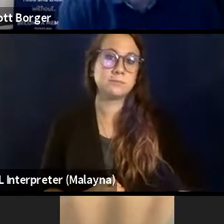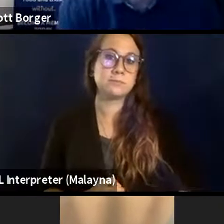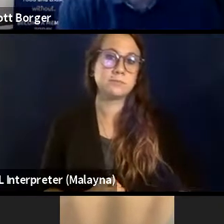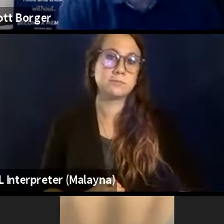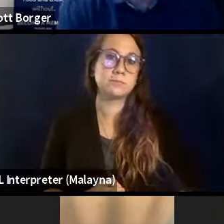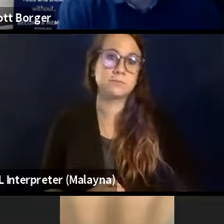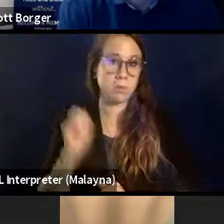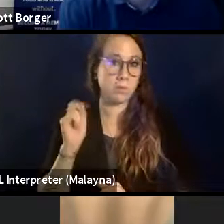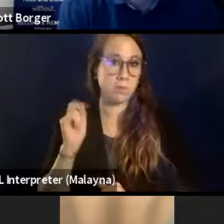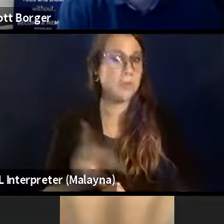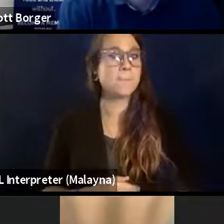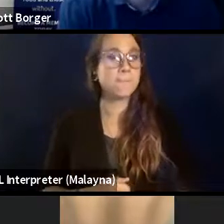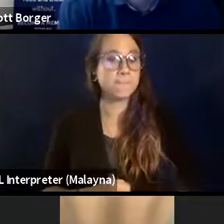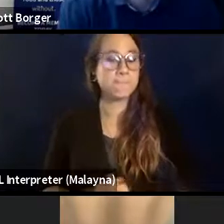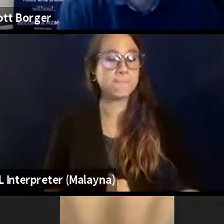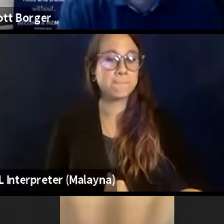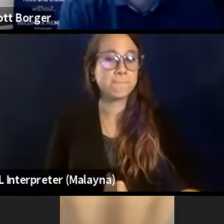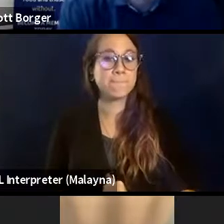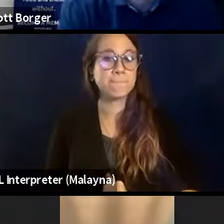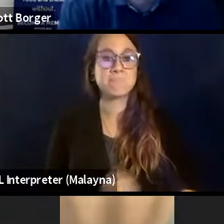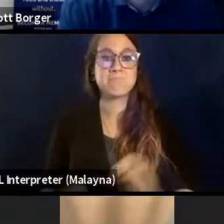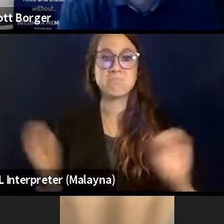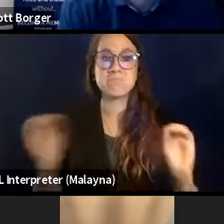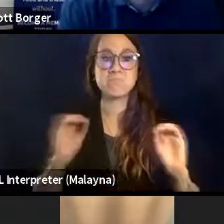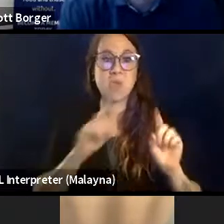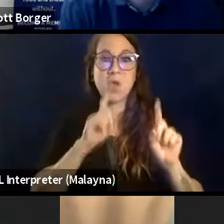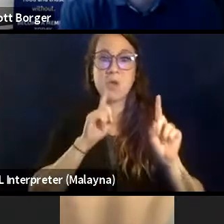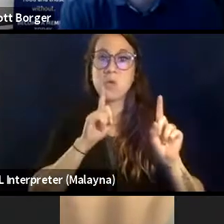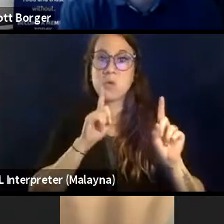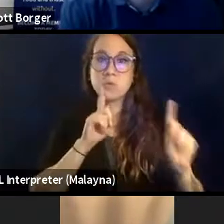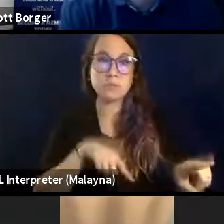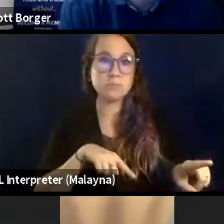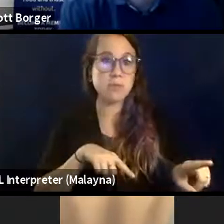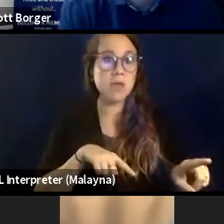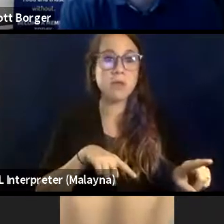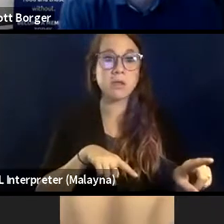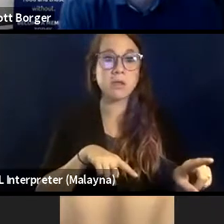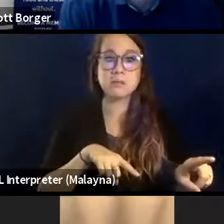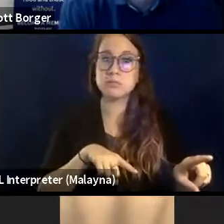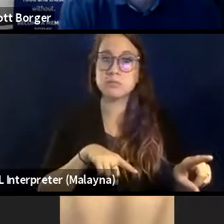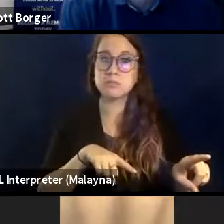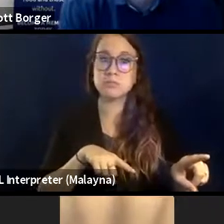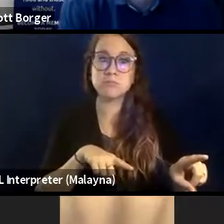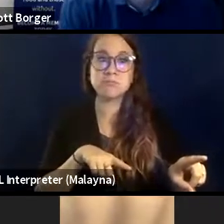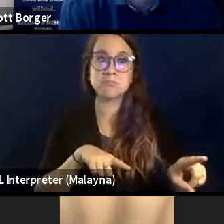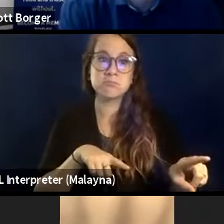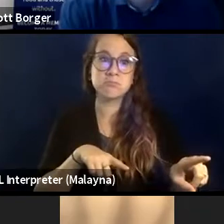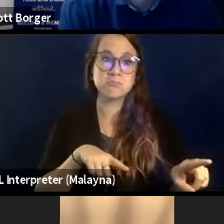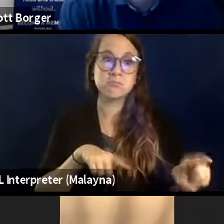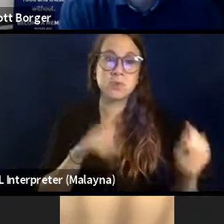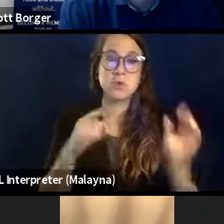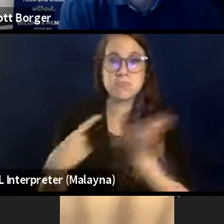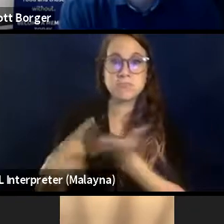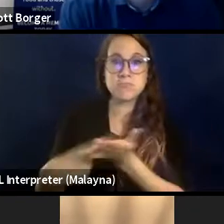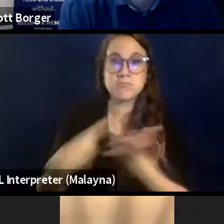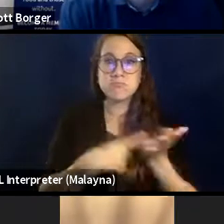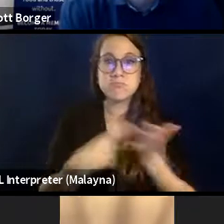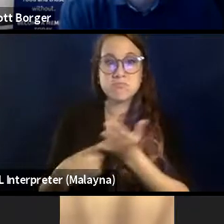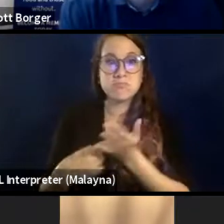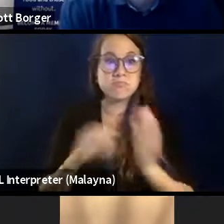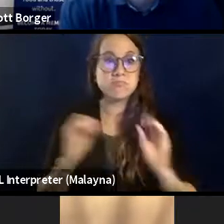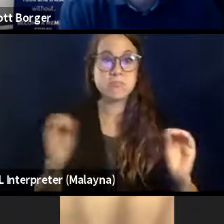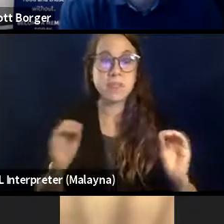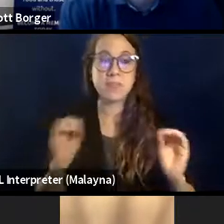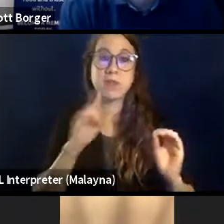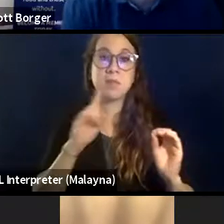Okay, so with no response or rebuttal from Stanton Liquors, I'd like to turn the